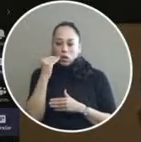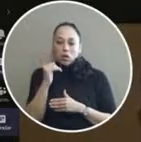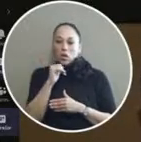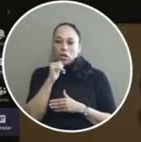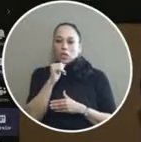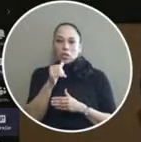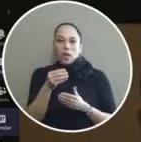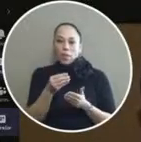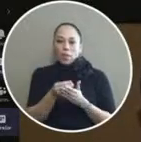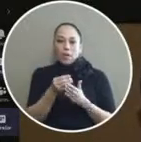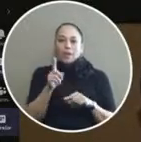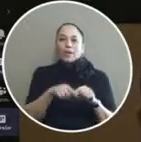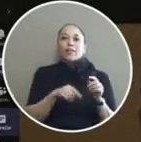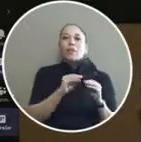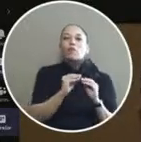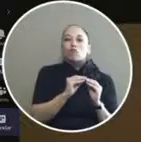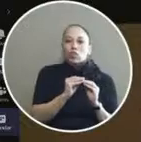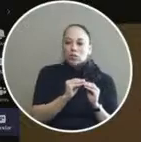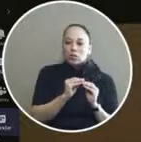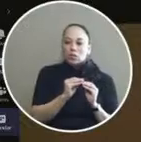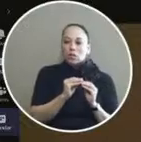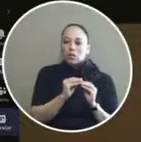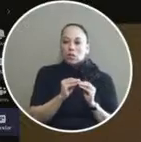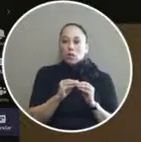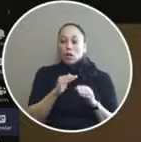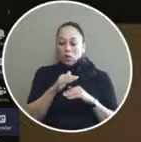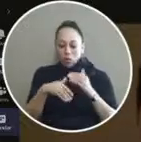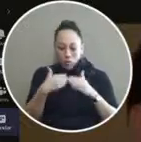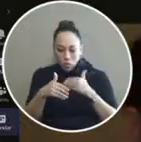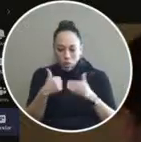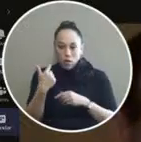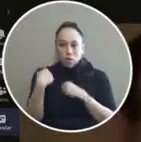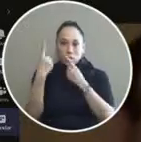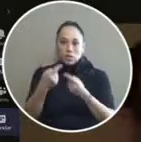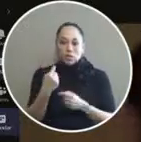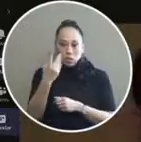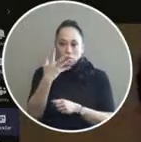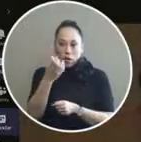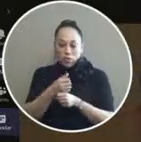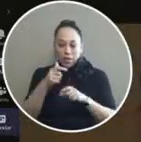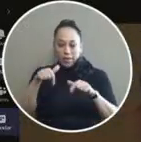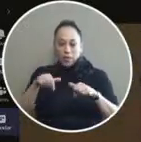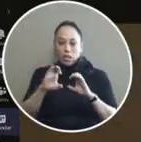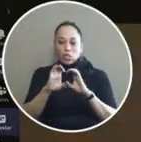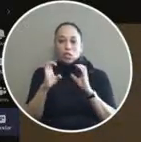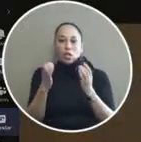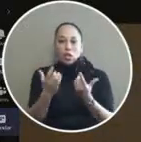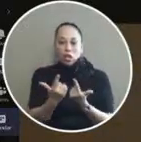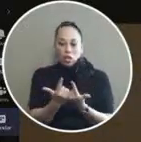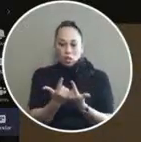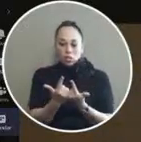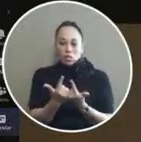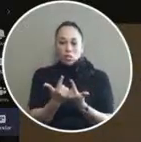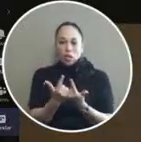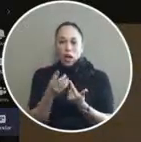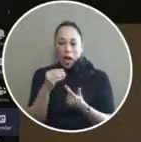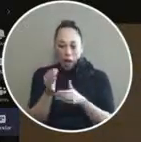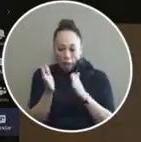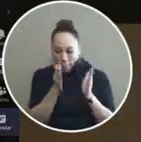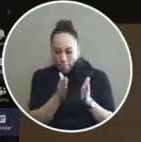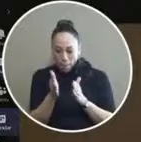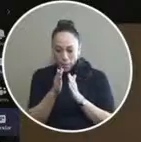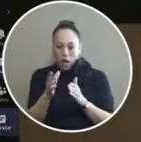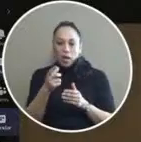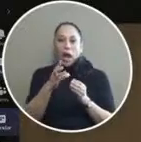that money couldn't fix. And over the course of the last 5 years, this council and the strategic plan